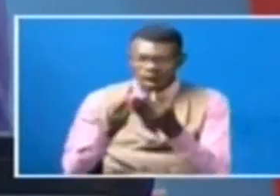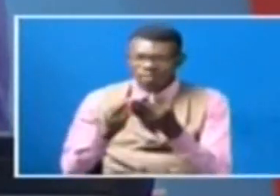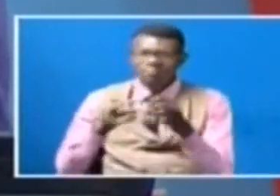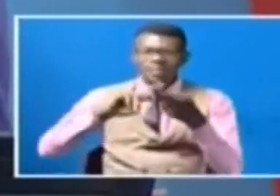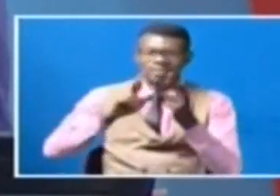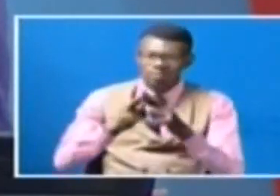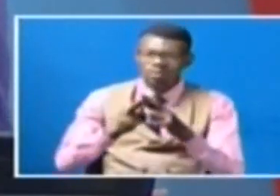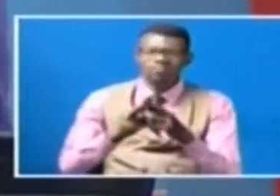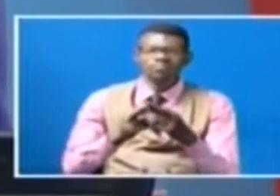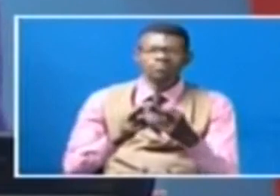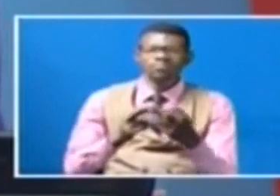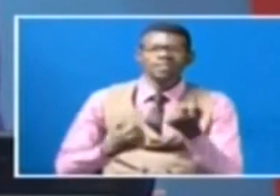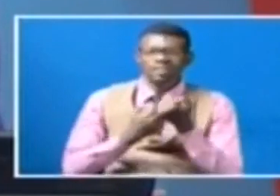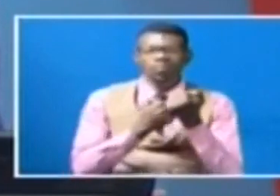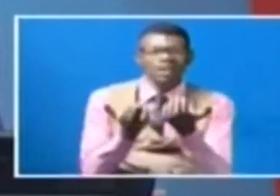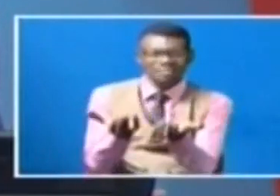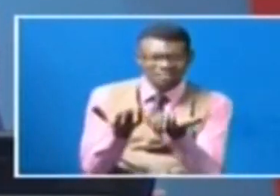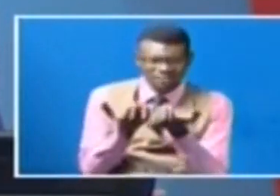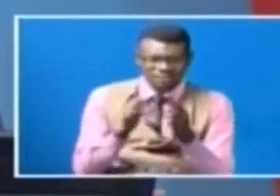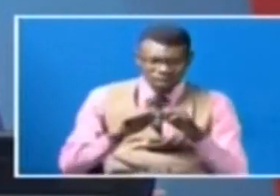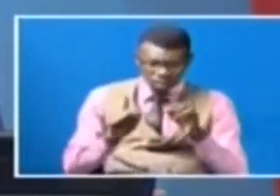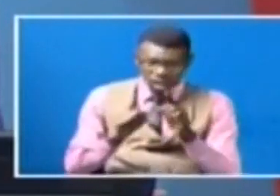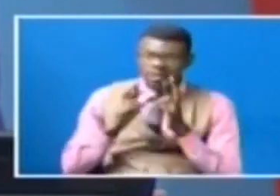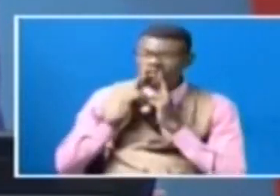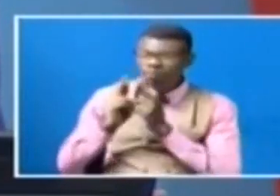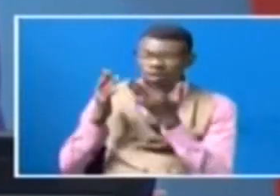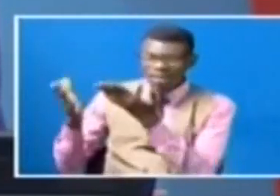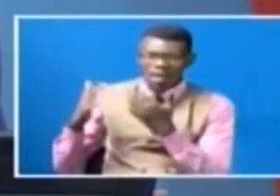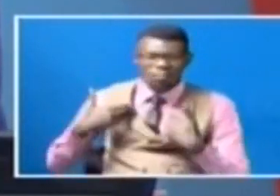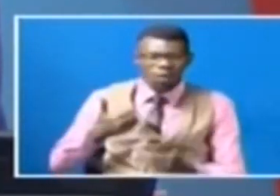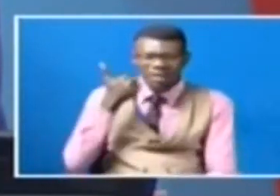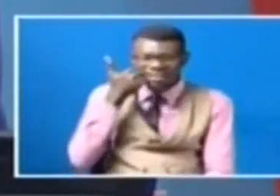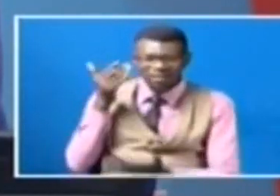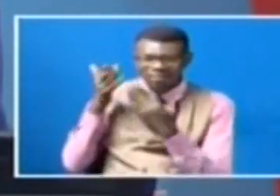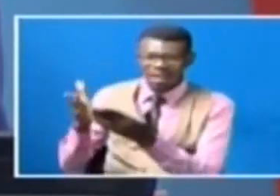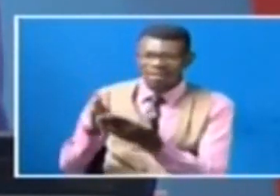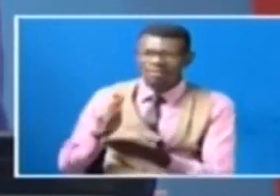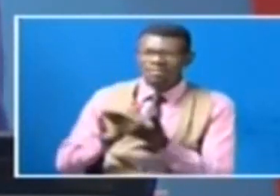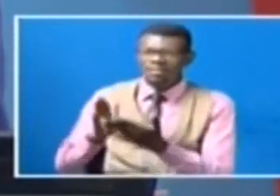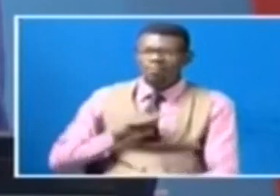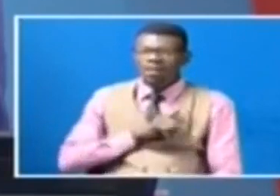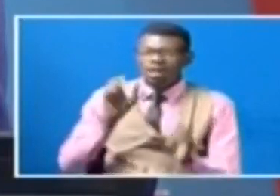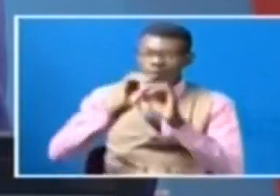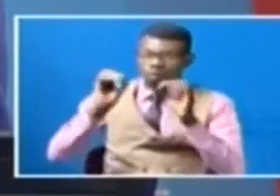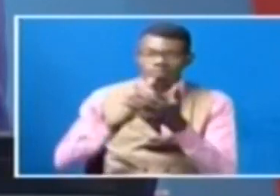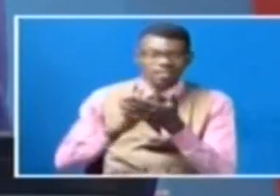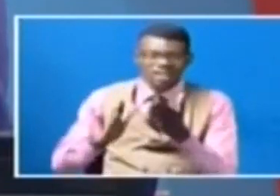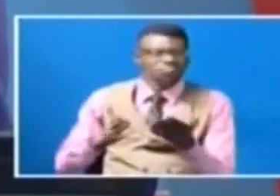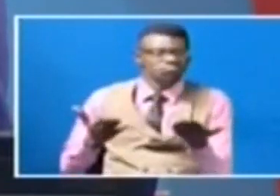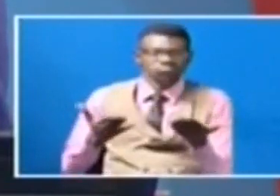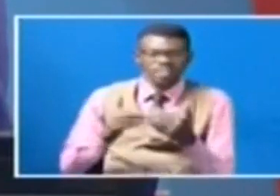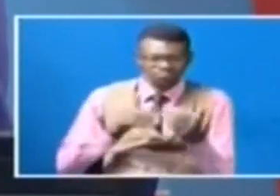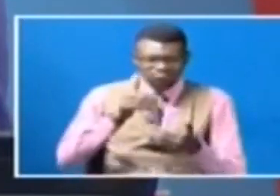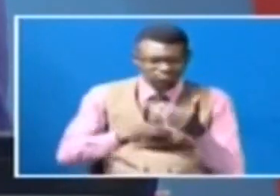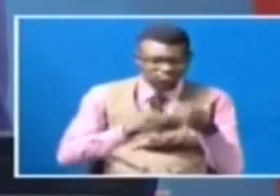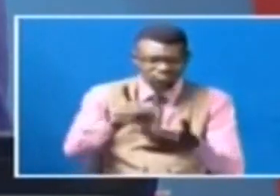is really needed. But as Mary Mwoki reports, some patients are not so lucky. They have to face the reality of their illness alone after